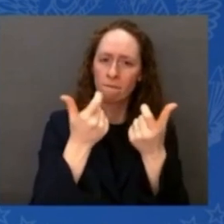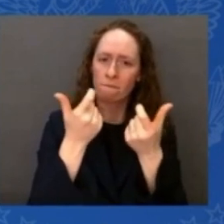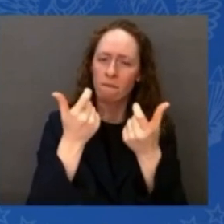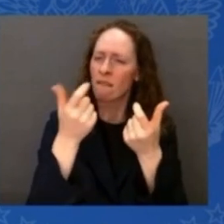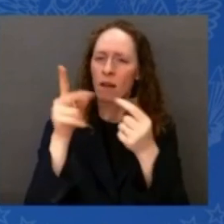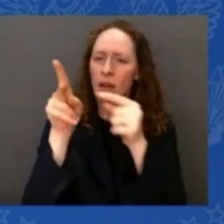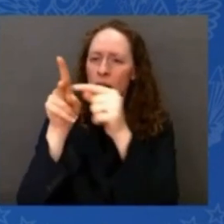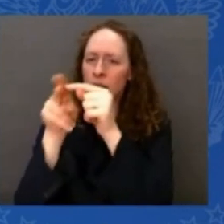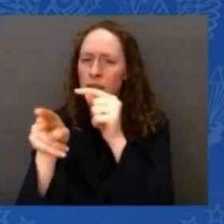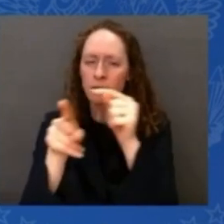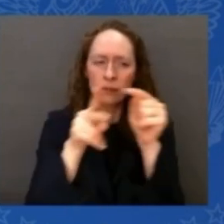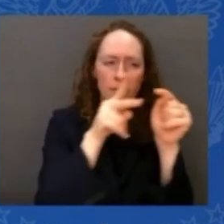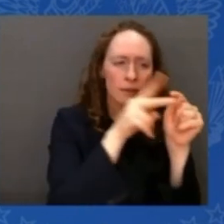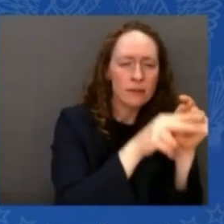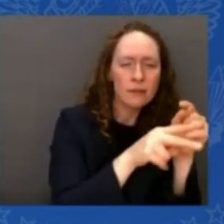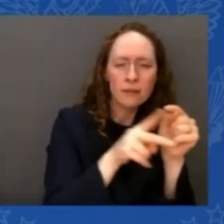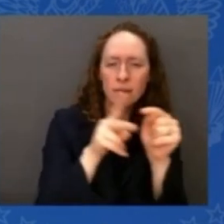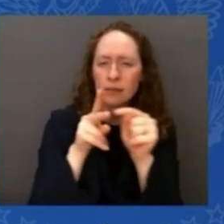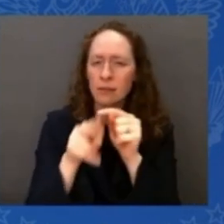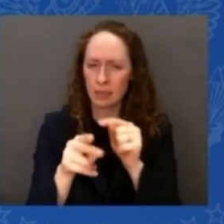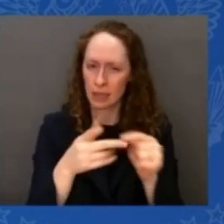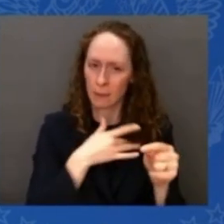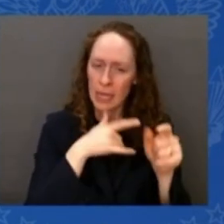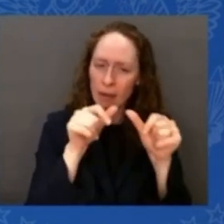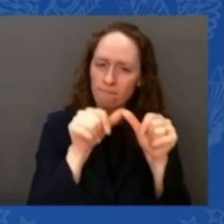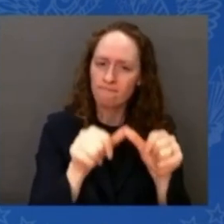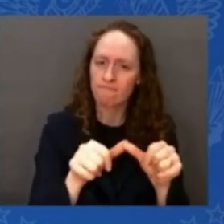to disband it. And if you think this, the